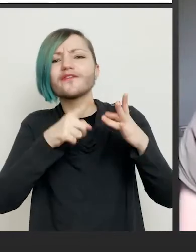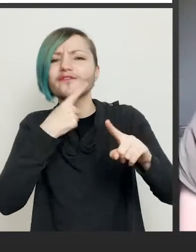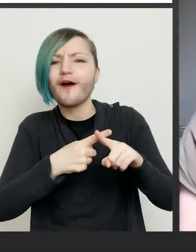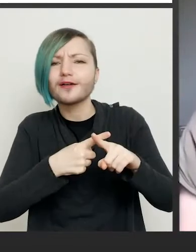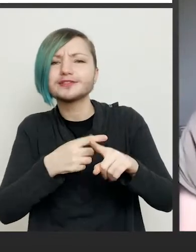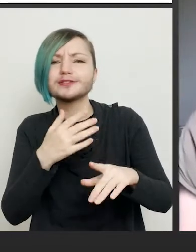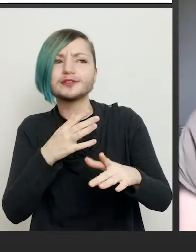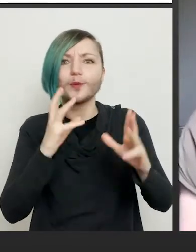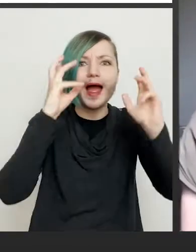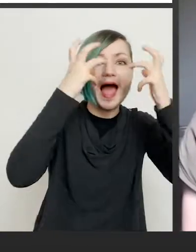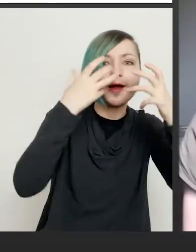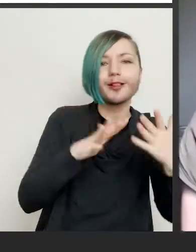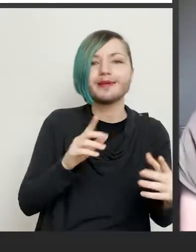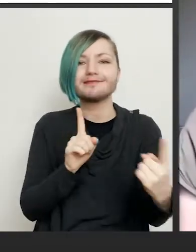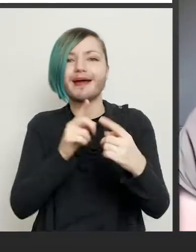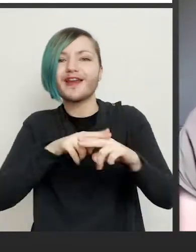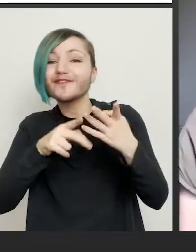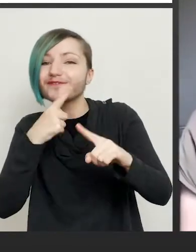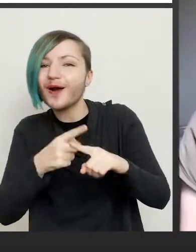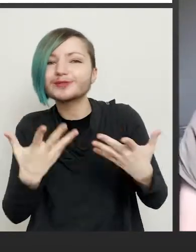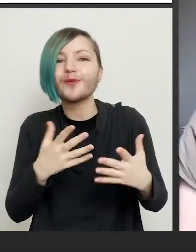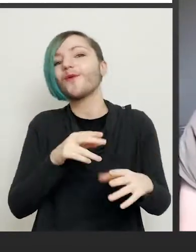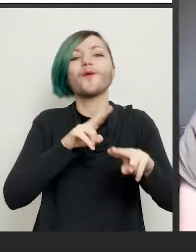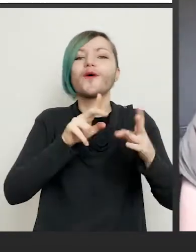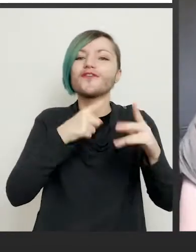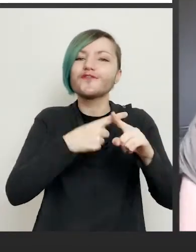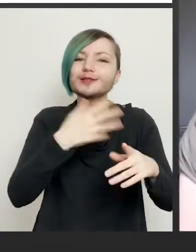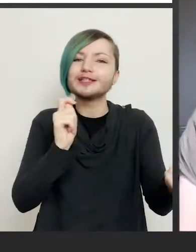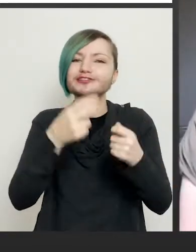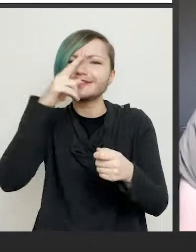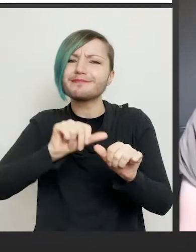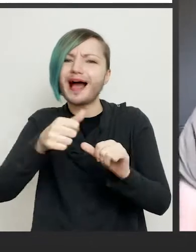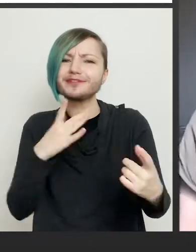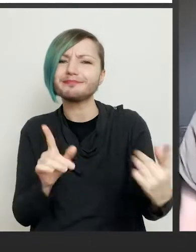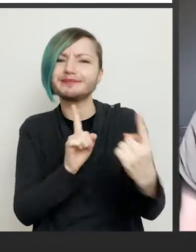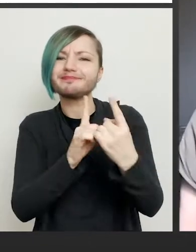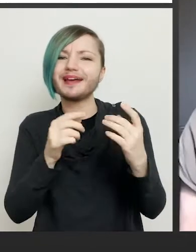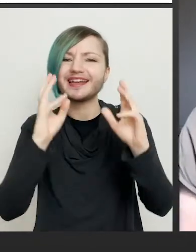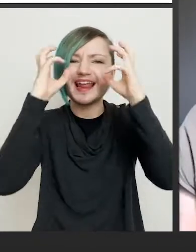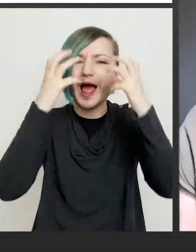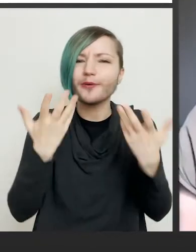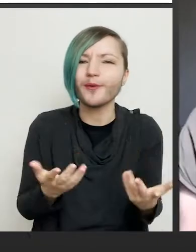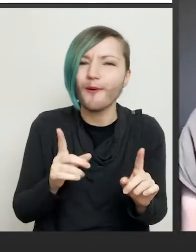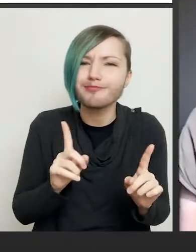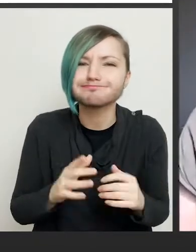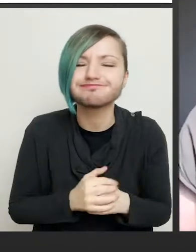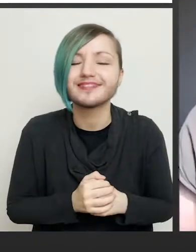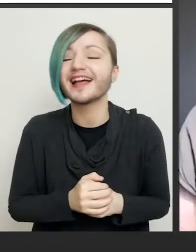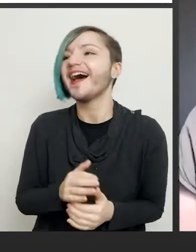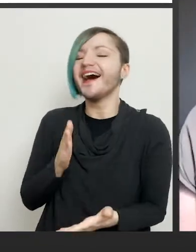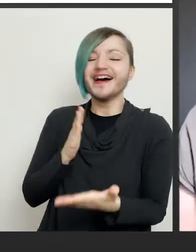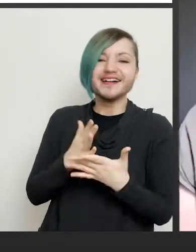met Fox, or Fox became Fox after they met Al. So Yeah. We became so separately. It's